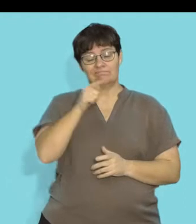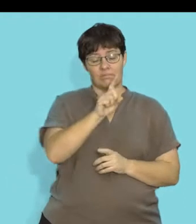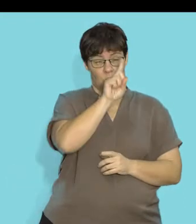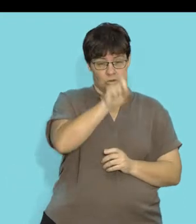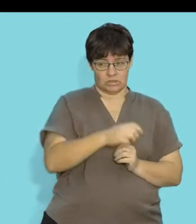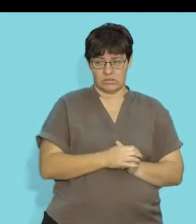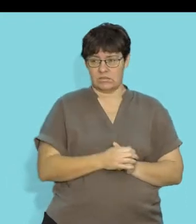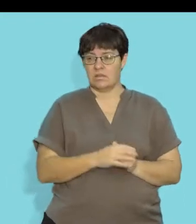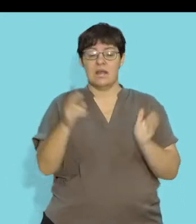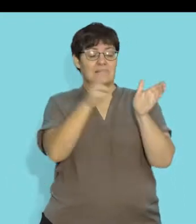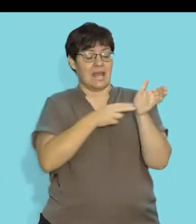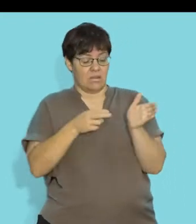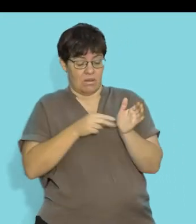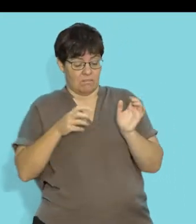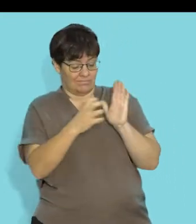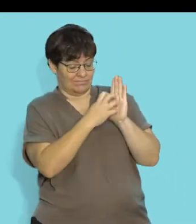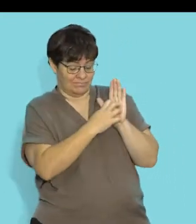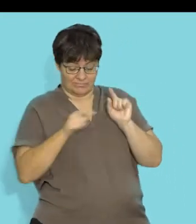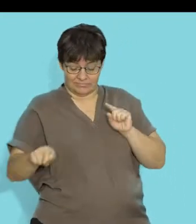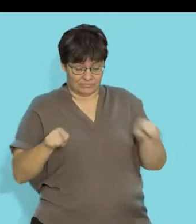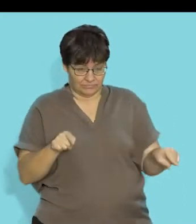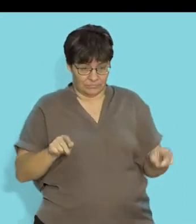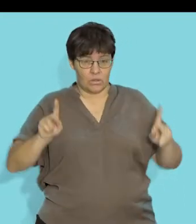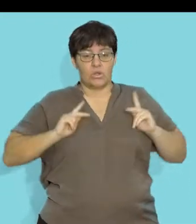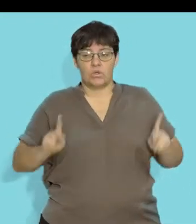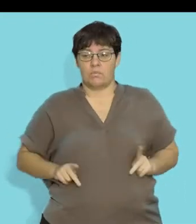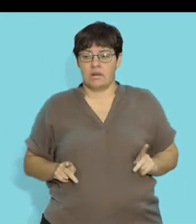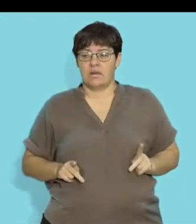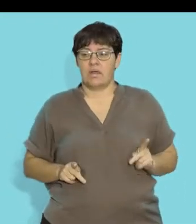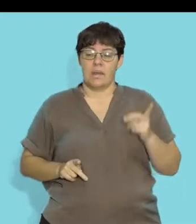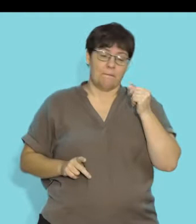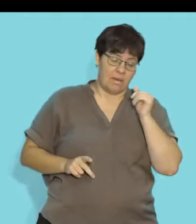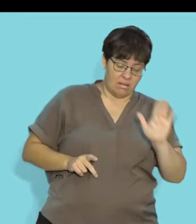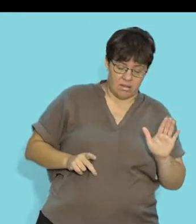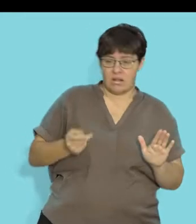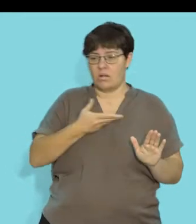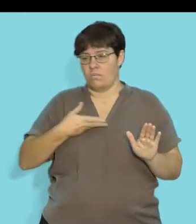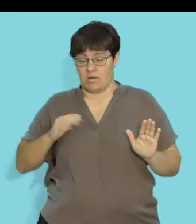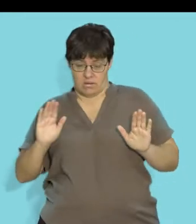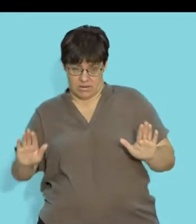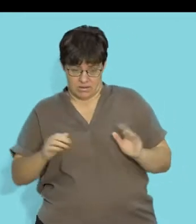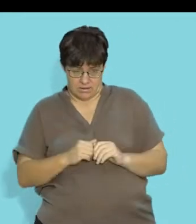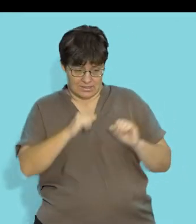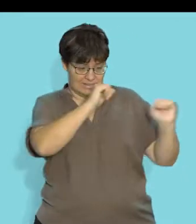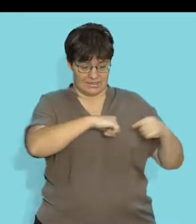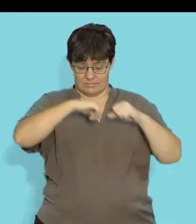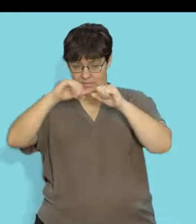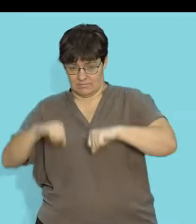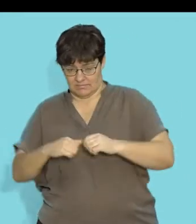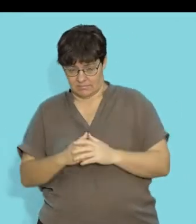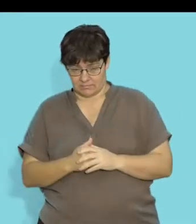question. The diagrams below show the human male and female reproductive systems. And so these systems are